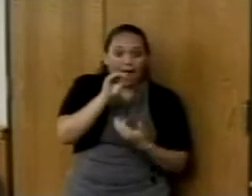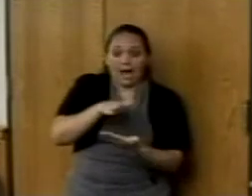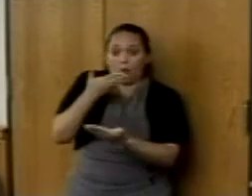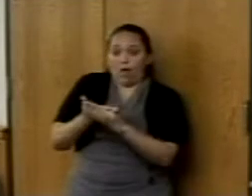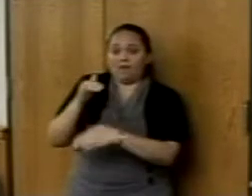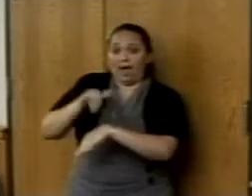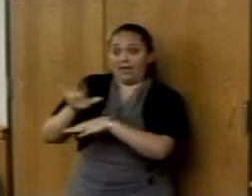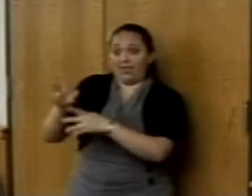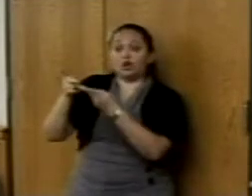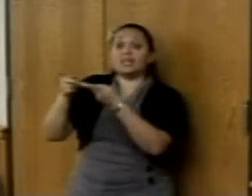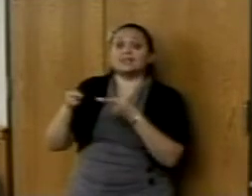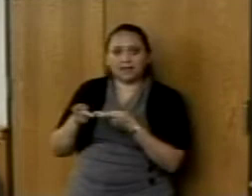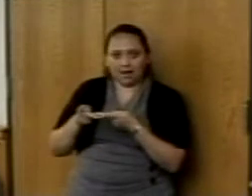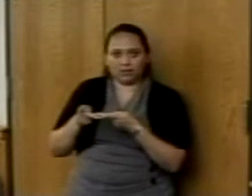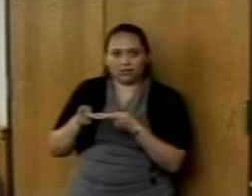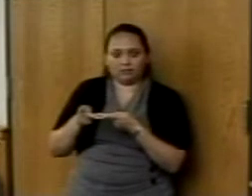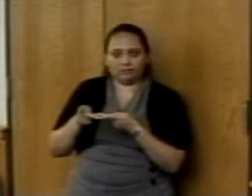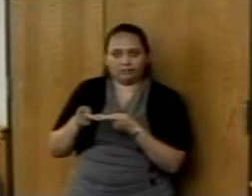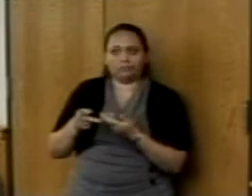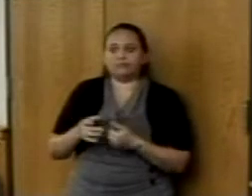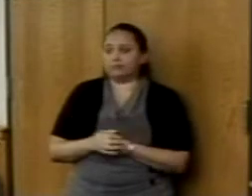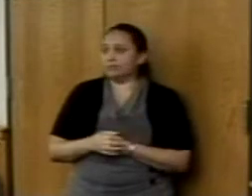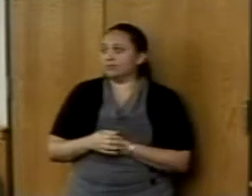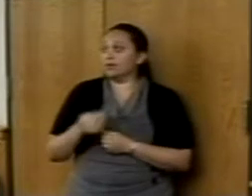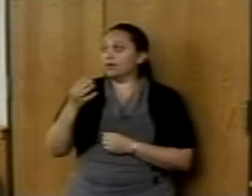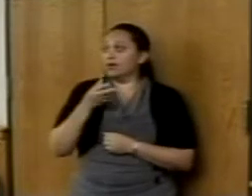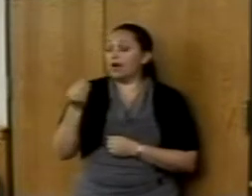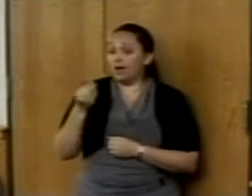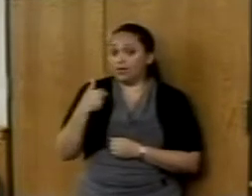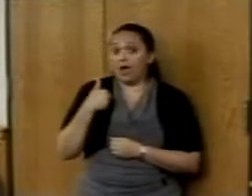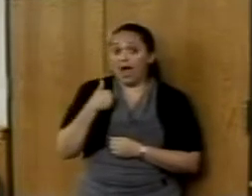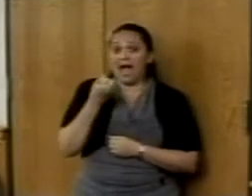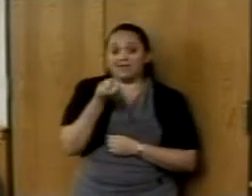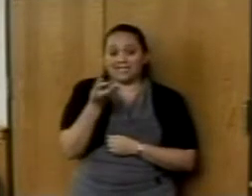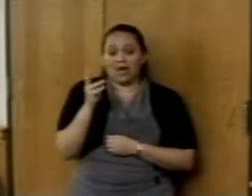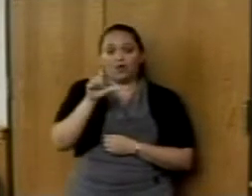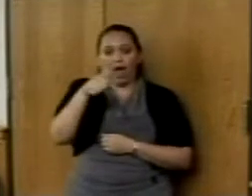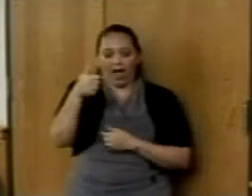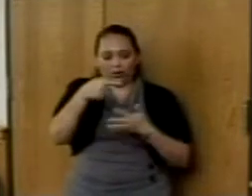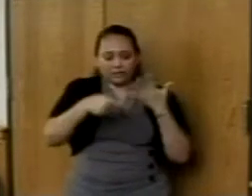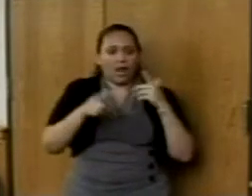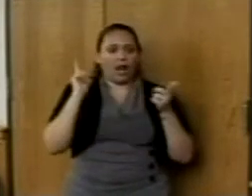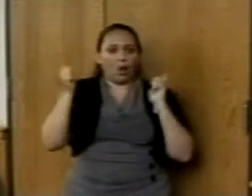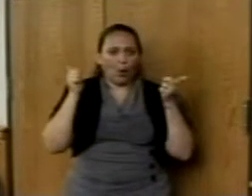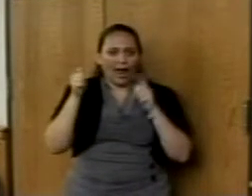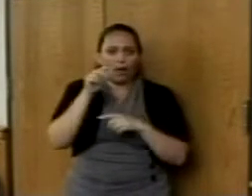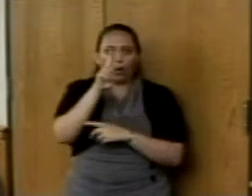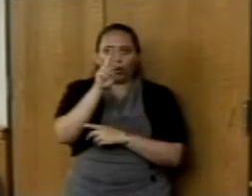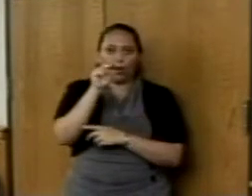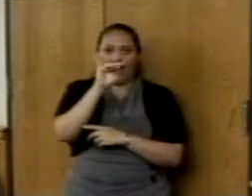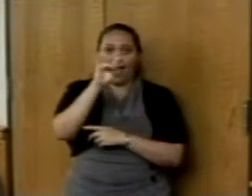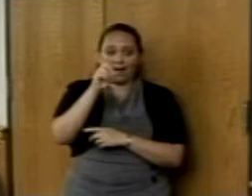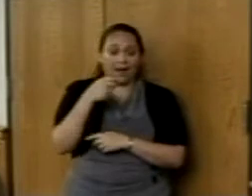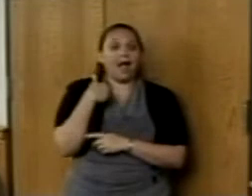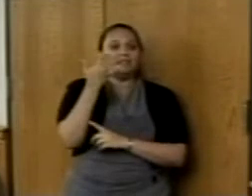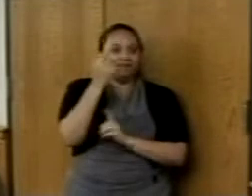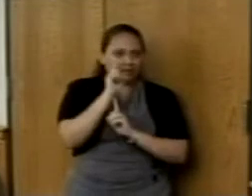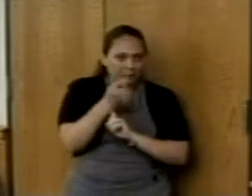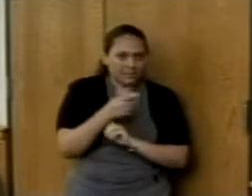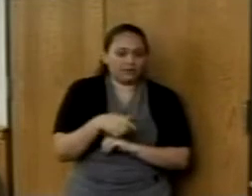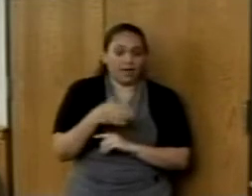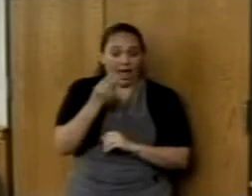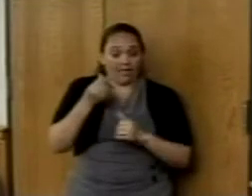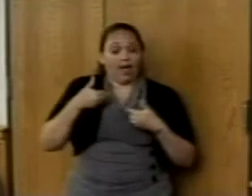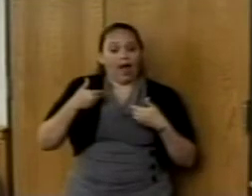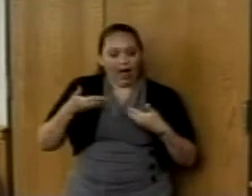at their destination. And there are several others here as well. Laredo United has 15 minutes, and